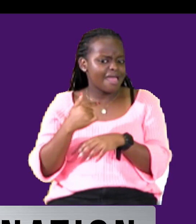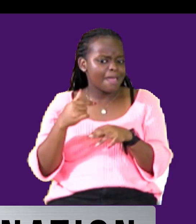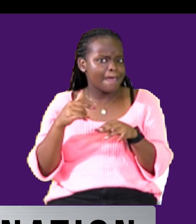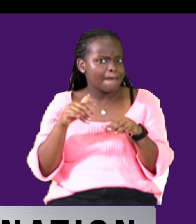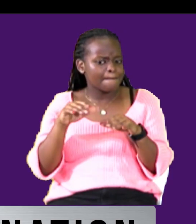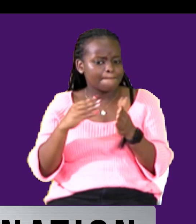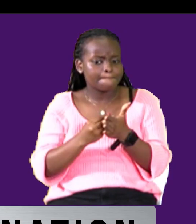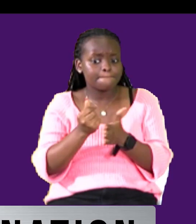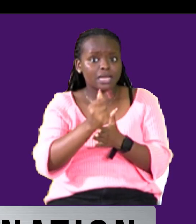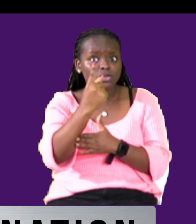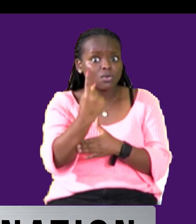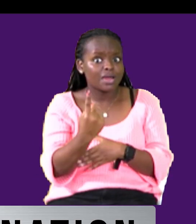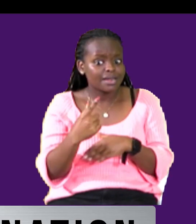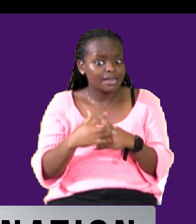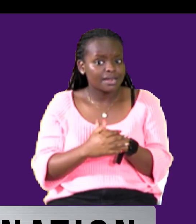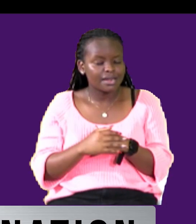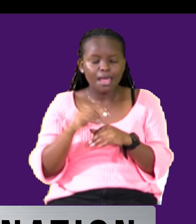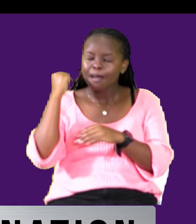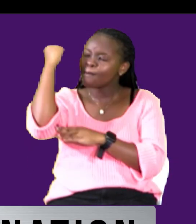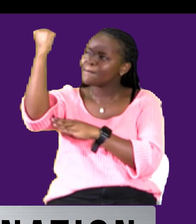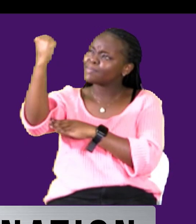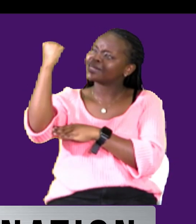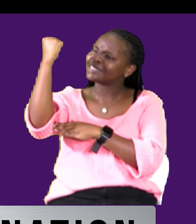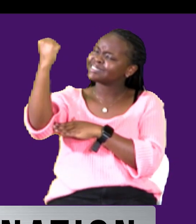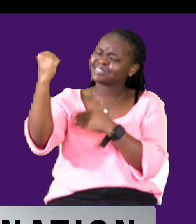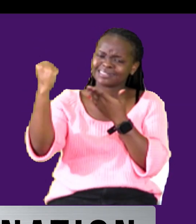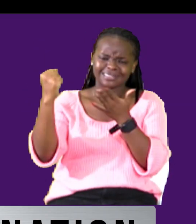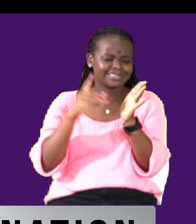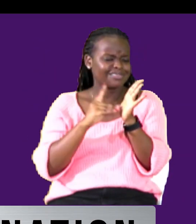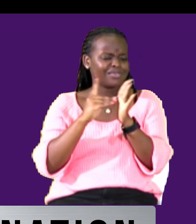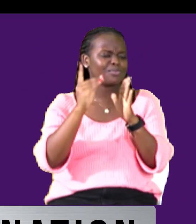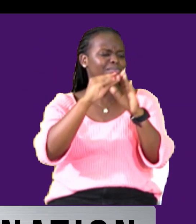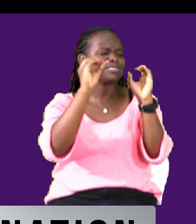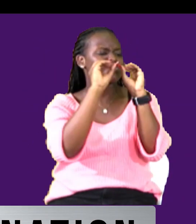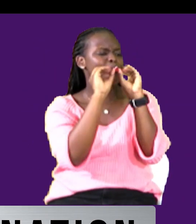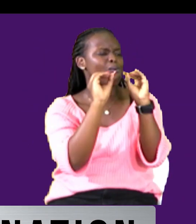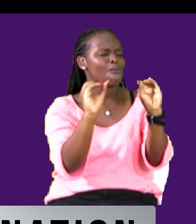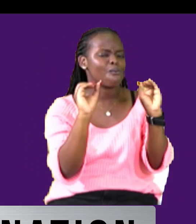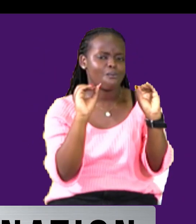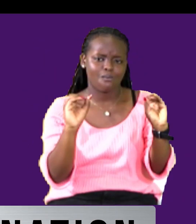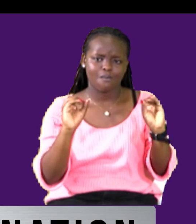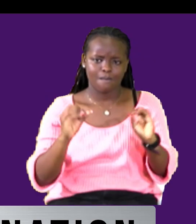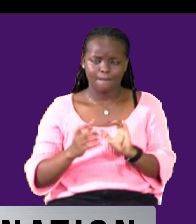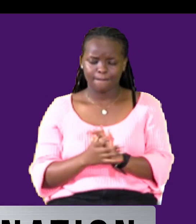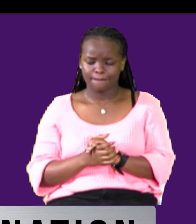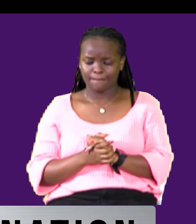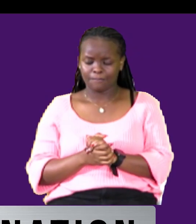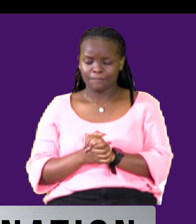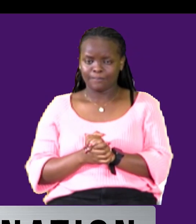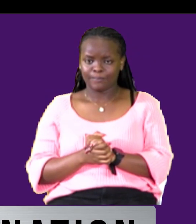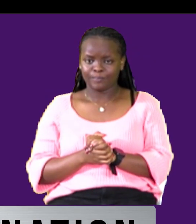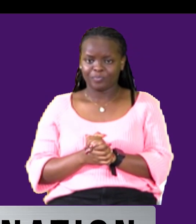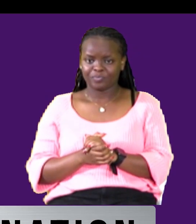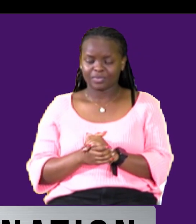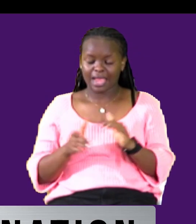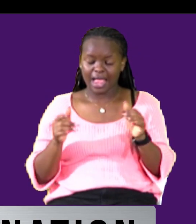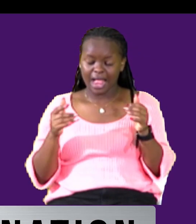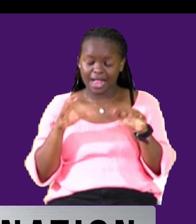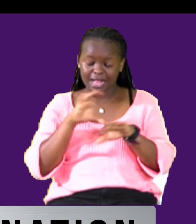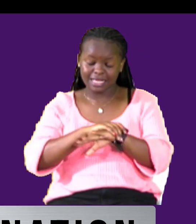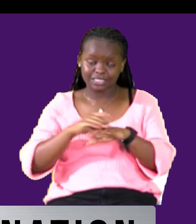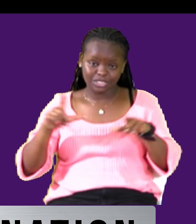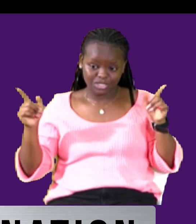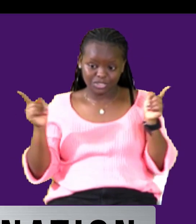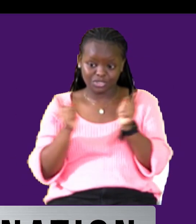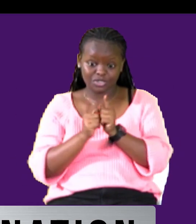politics. Okay. I hope I've clarified myself. Two things, development and politics. Let's go for a break.